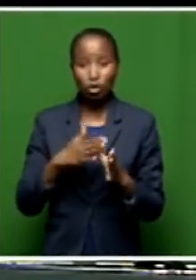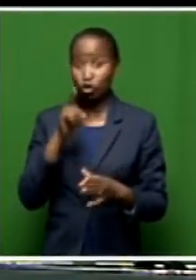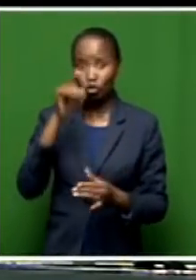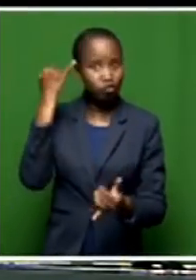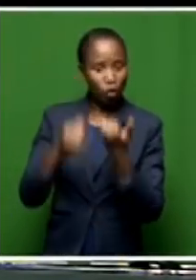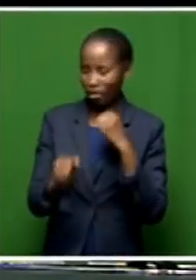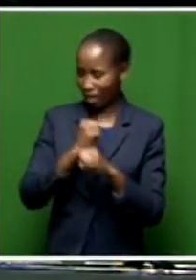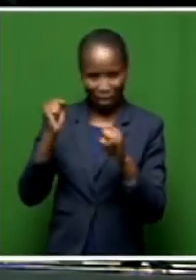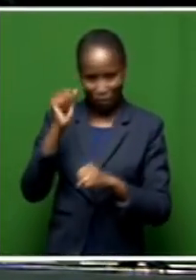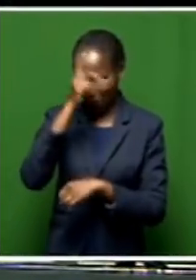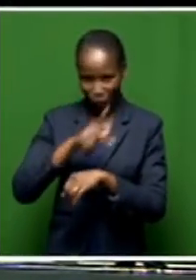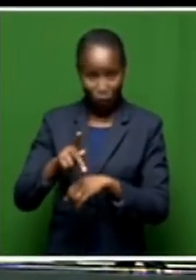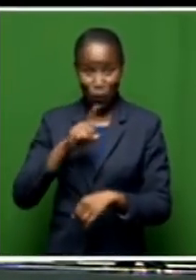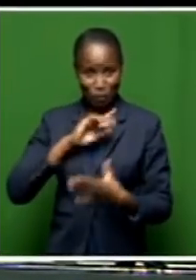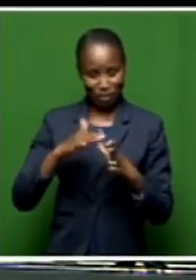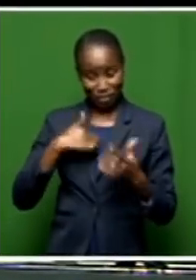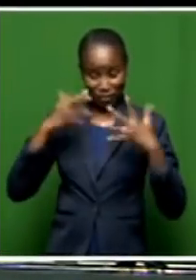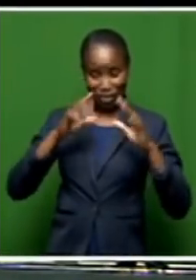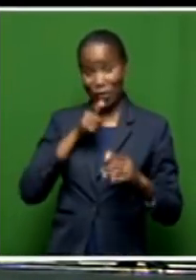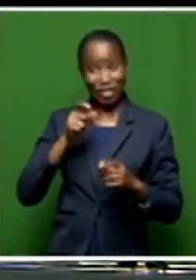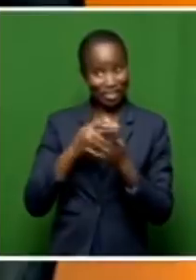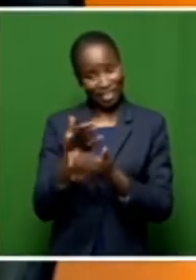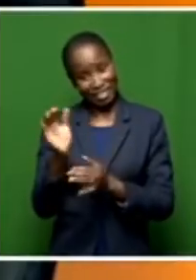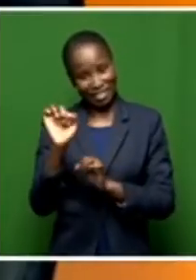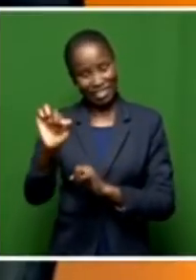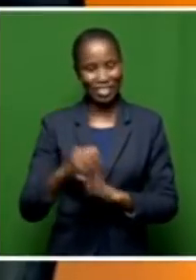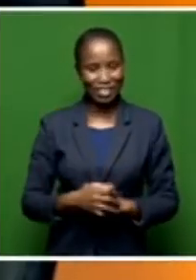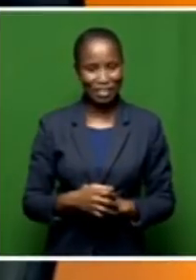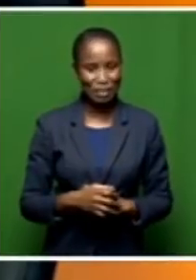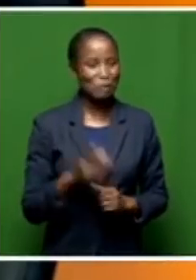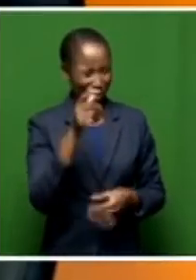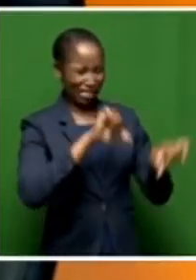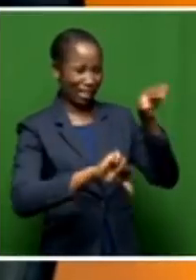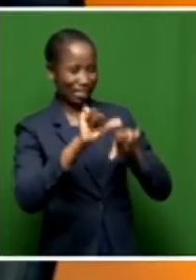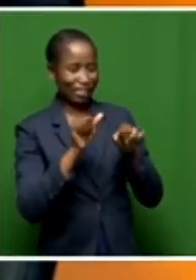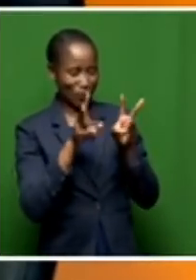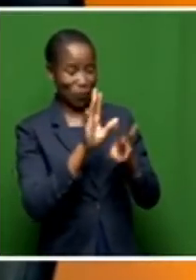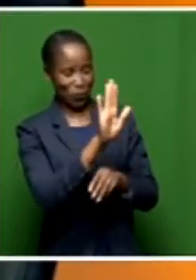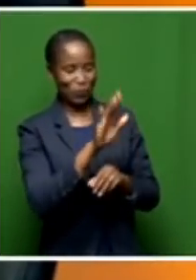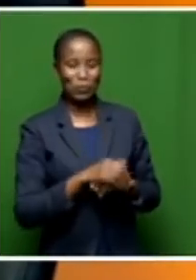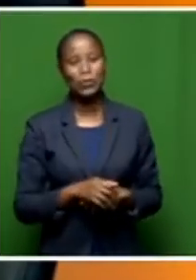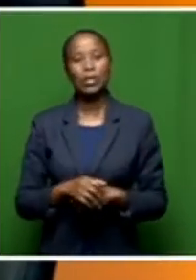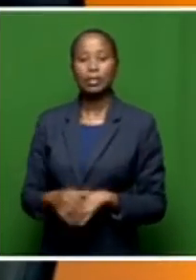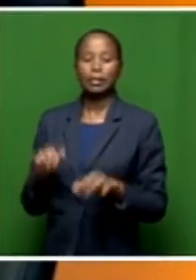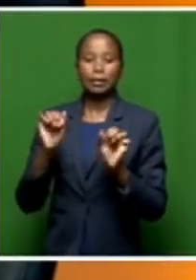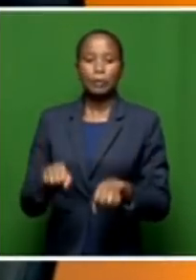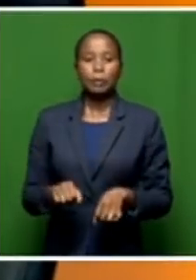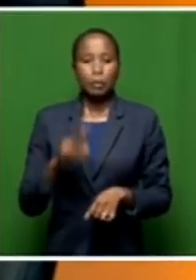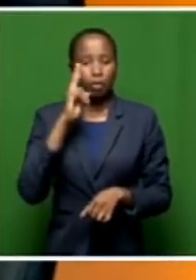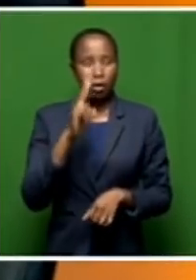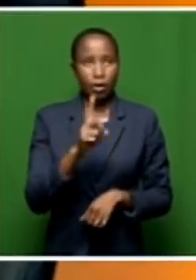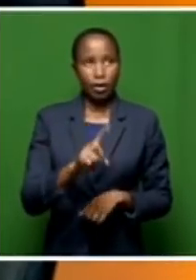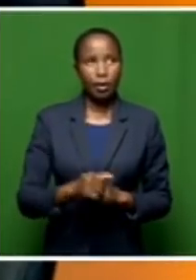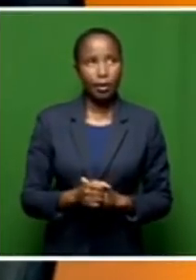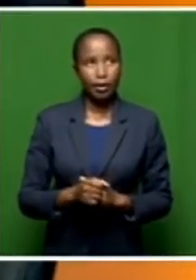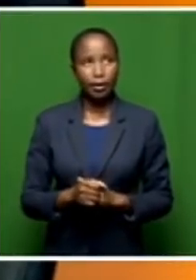it, Prof. Let's see the scientific version of it. Look, at this stage, we